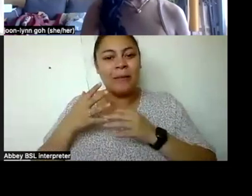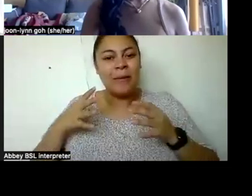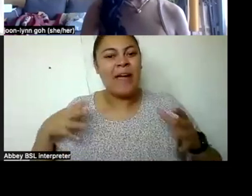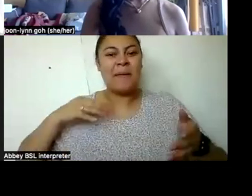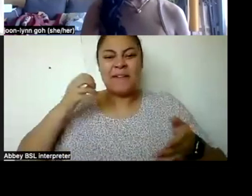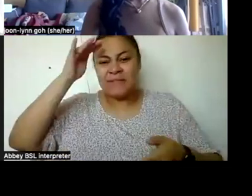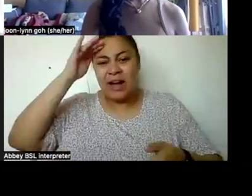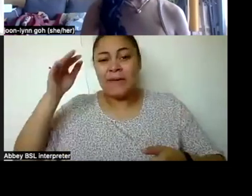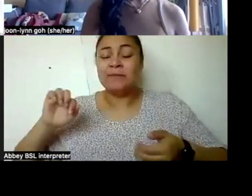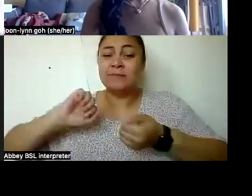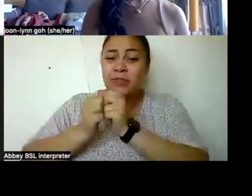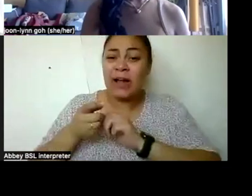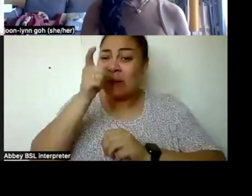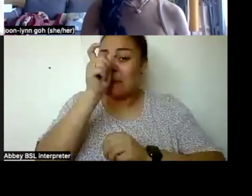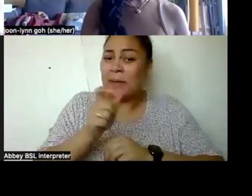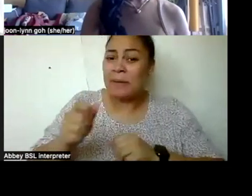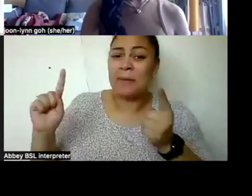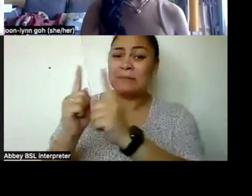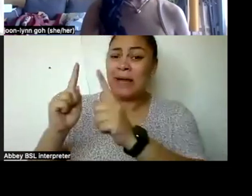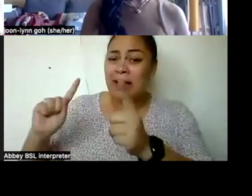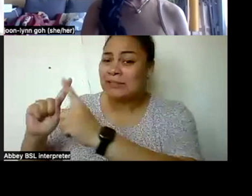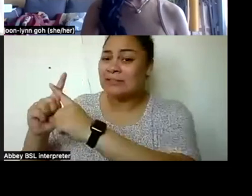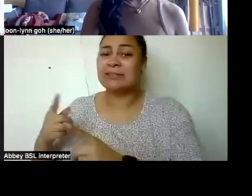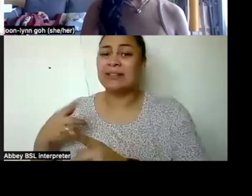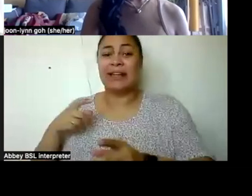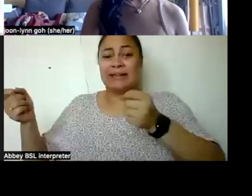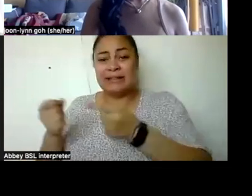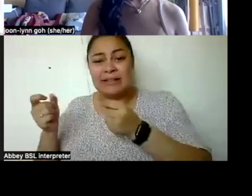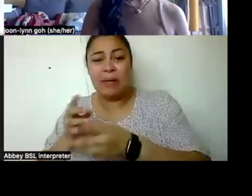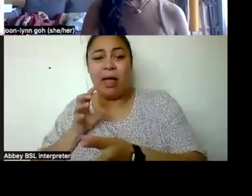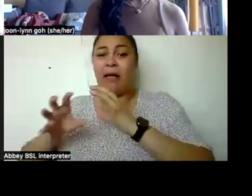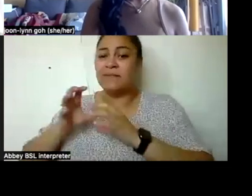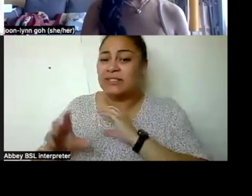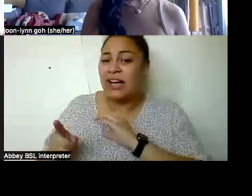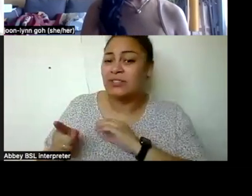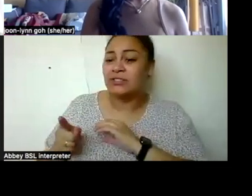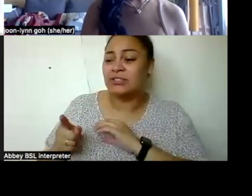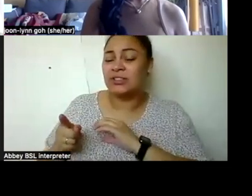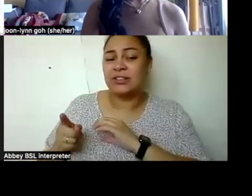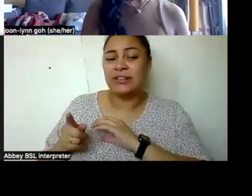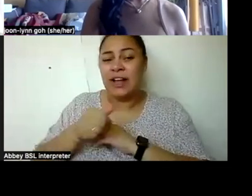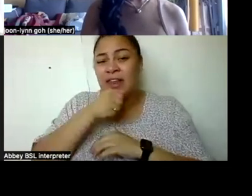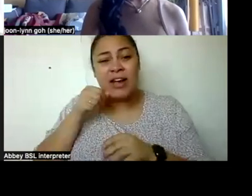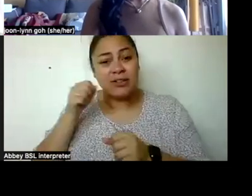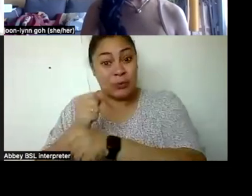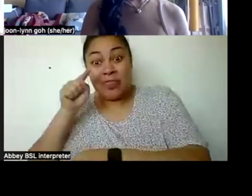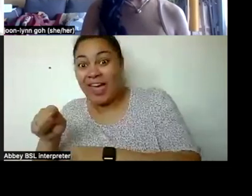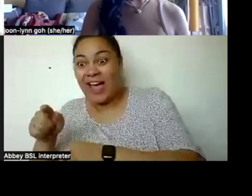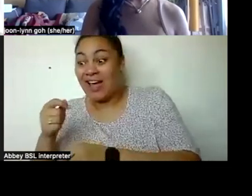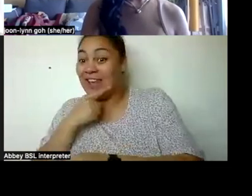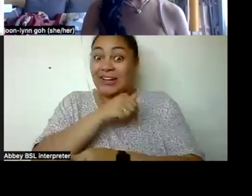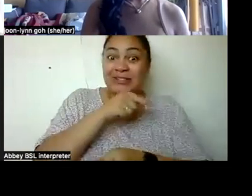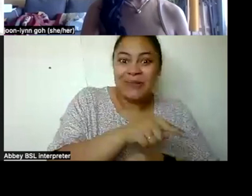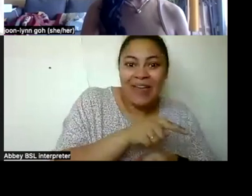and people I've never met before who we've had email contact and conversations, and wouldn't be nice to do this and let's talk about this.